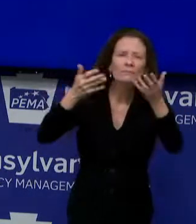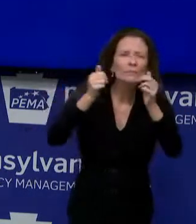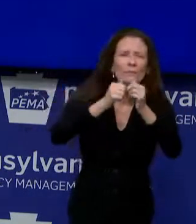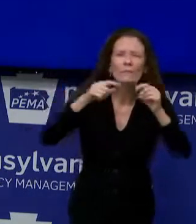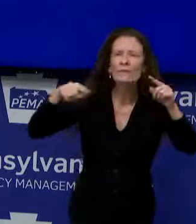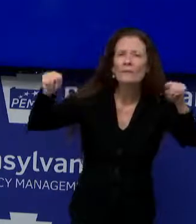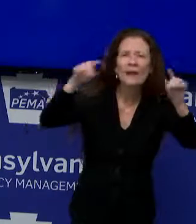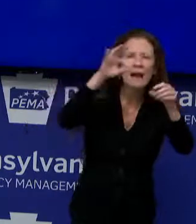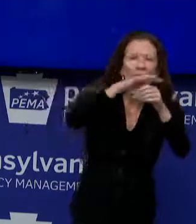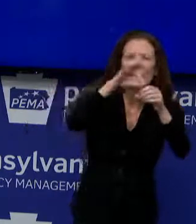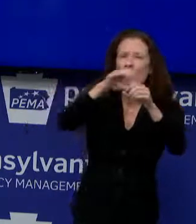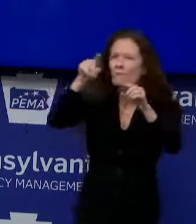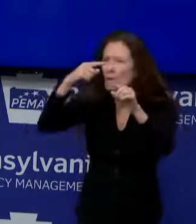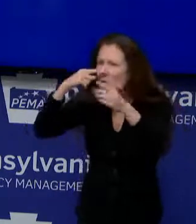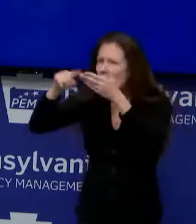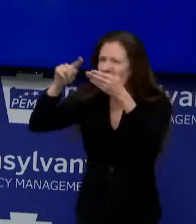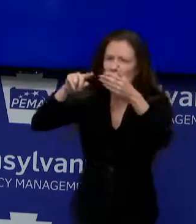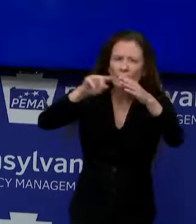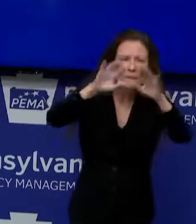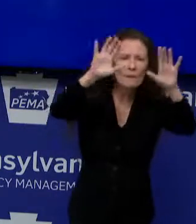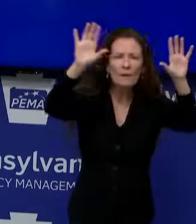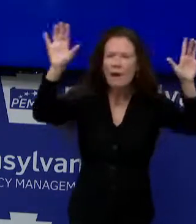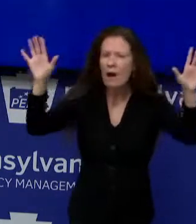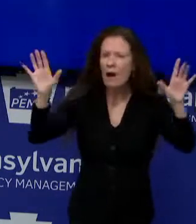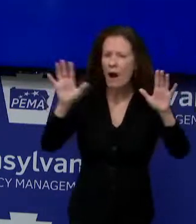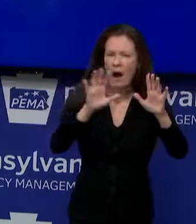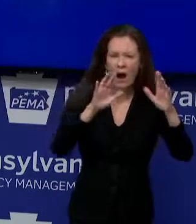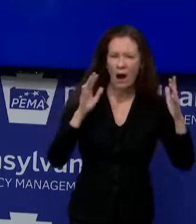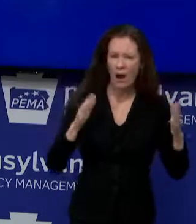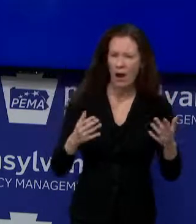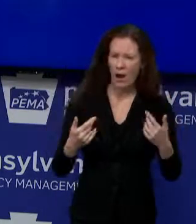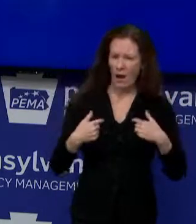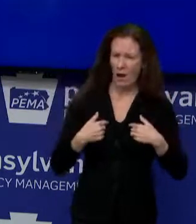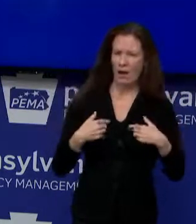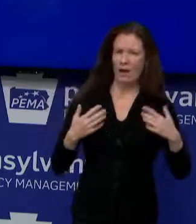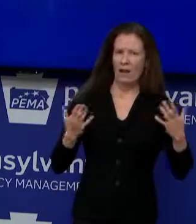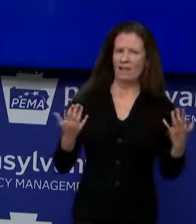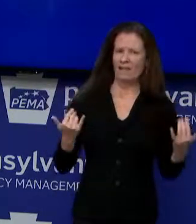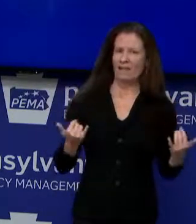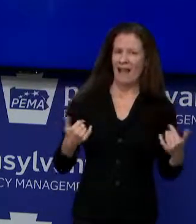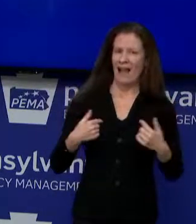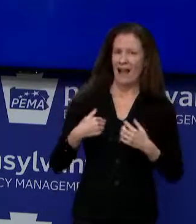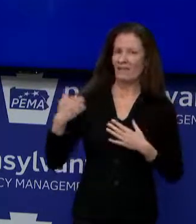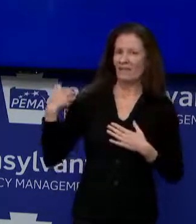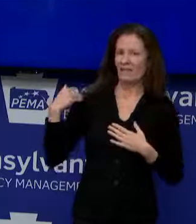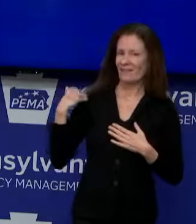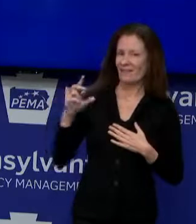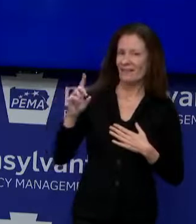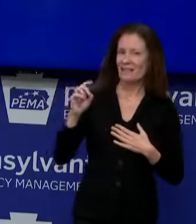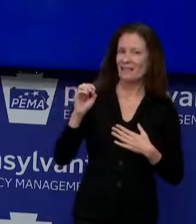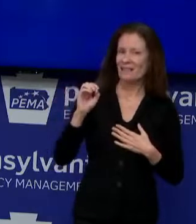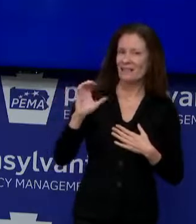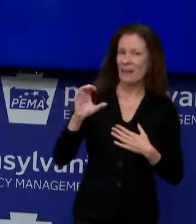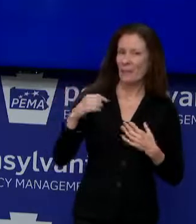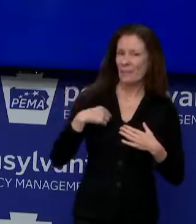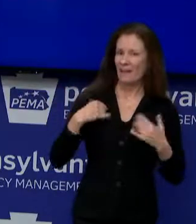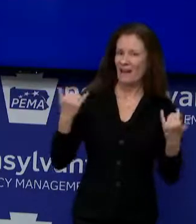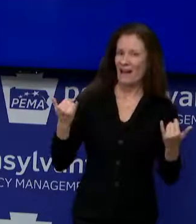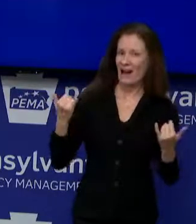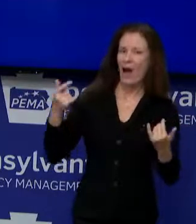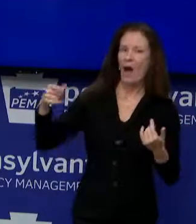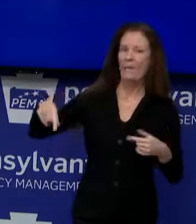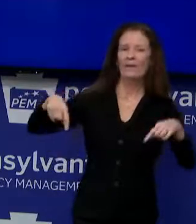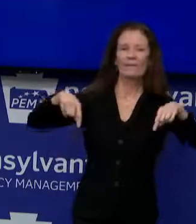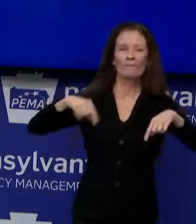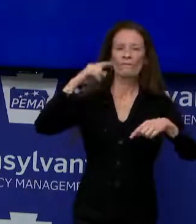was very honored to preside over the Electoral College in December. Hopefully you had a chance to see that. But we really were letting the